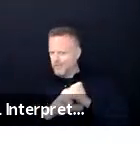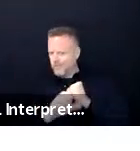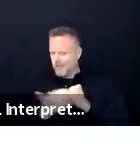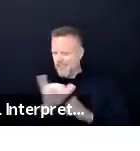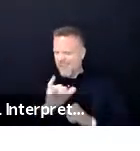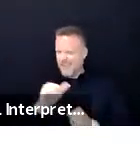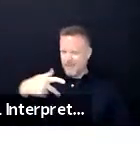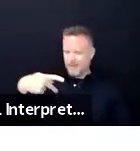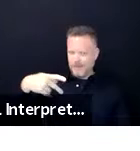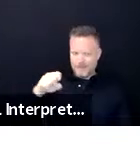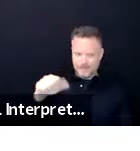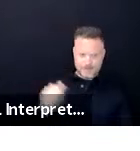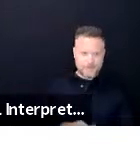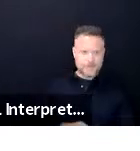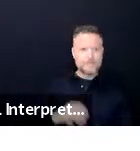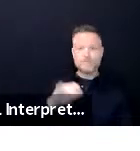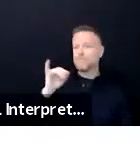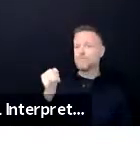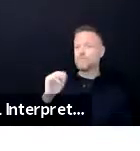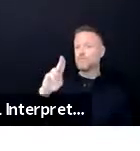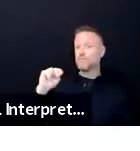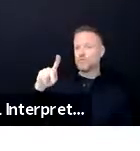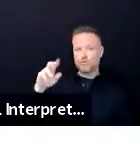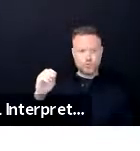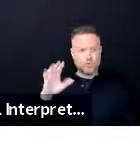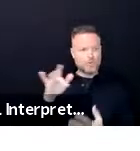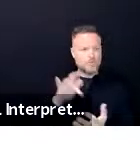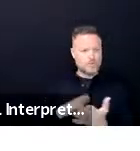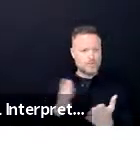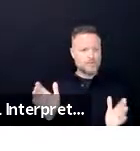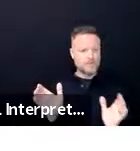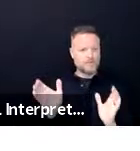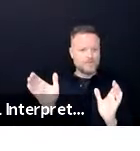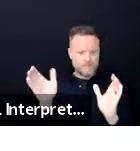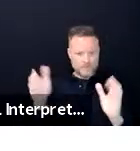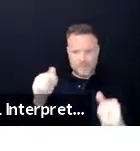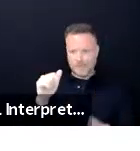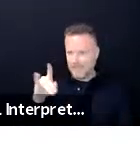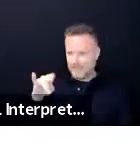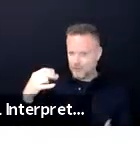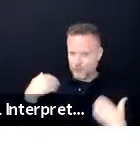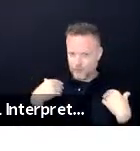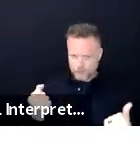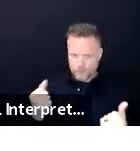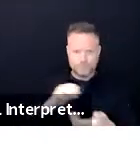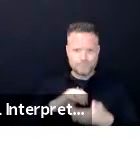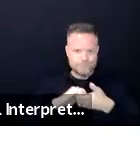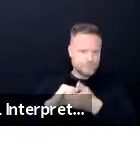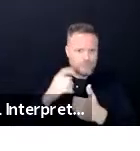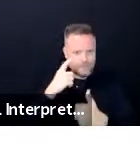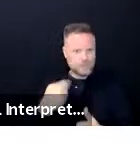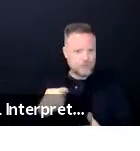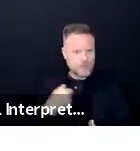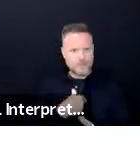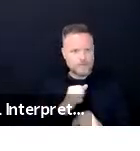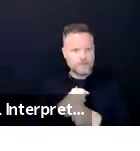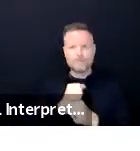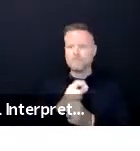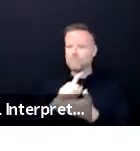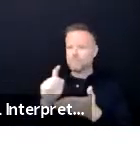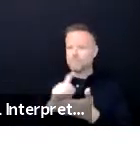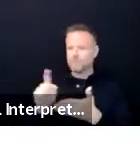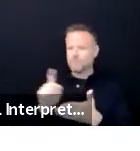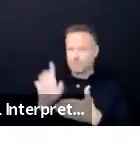The Hunter Center for Advancing Latino Health has been helping stakeholders in collaboration with KLAC to create weekly graphics that